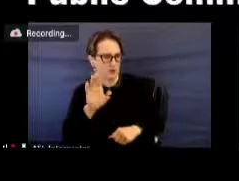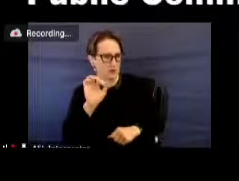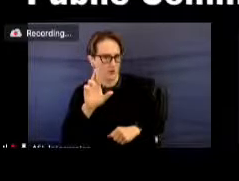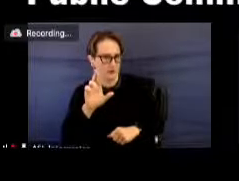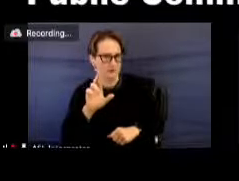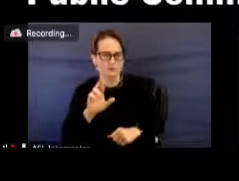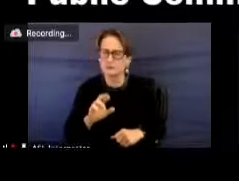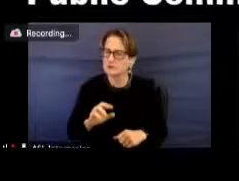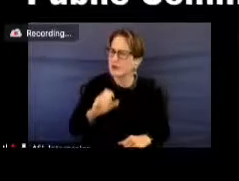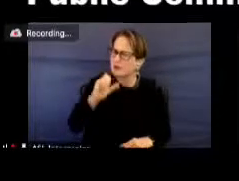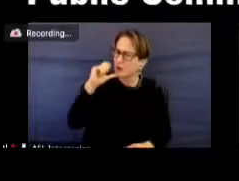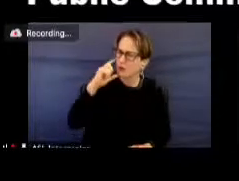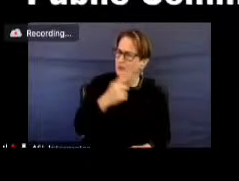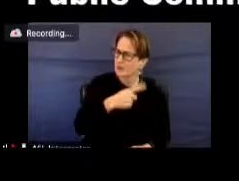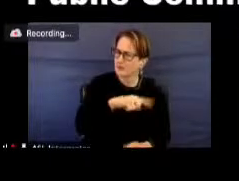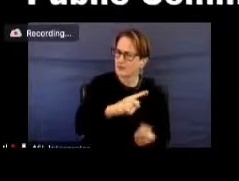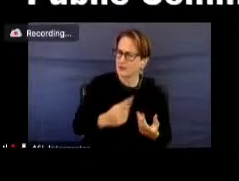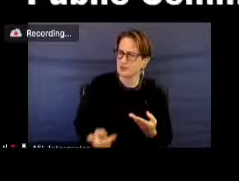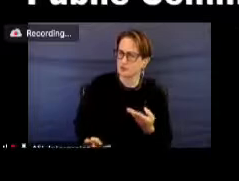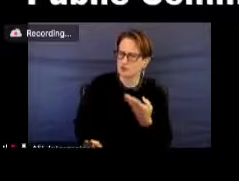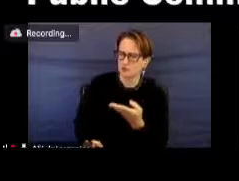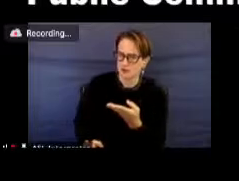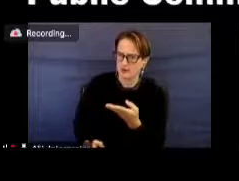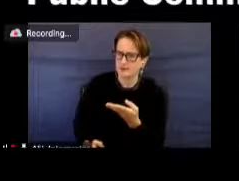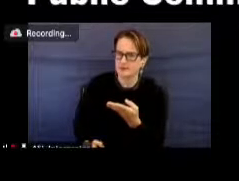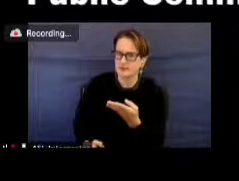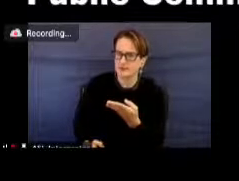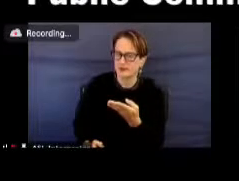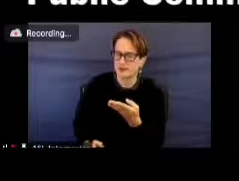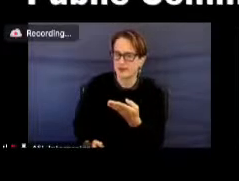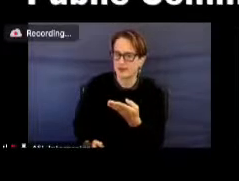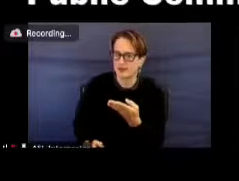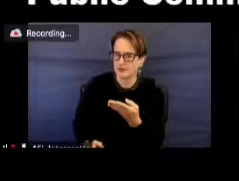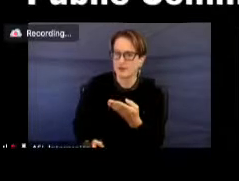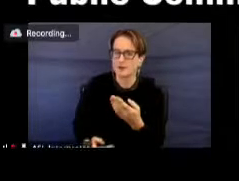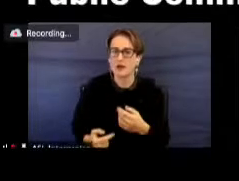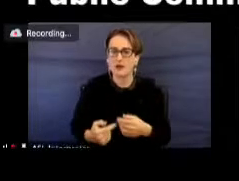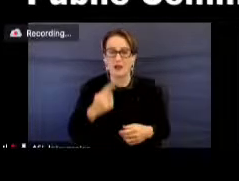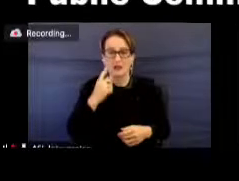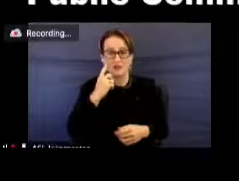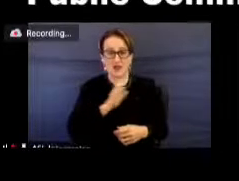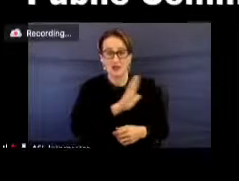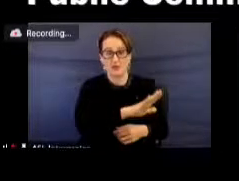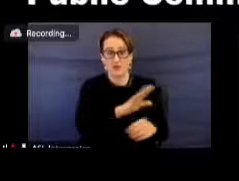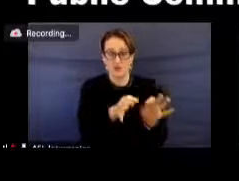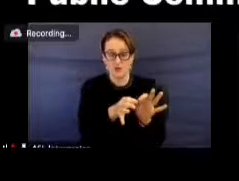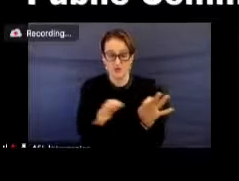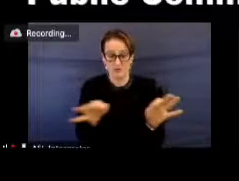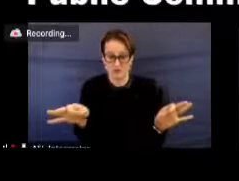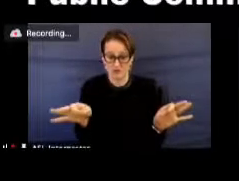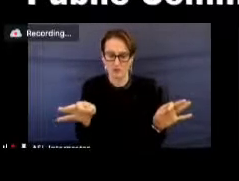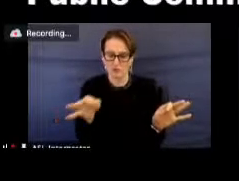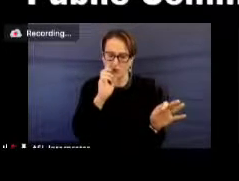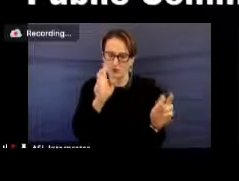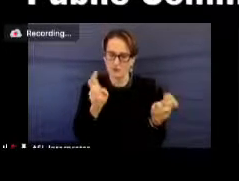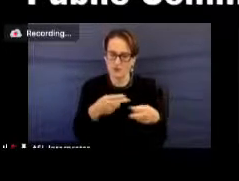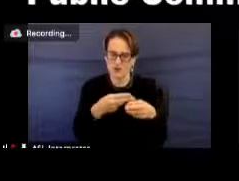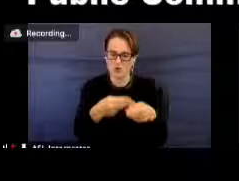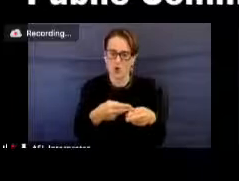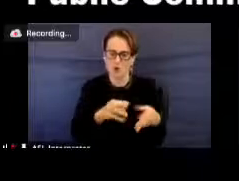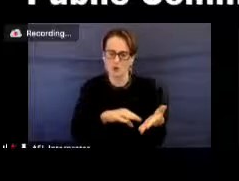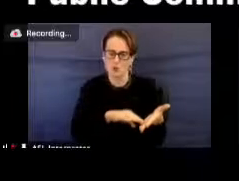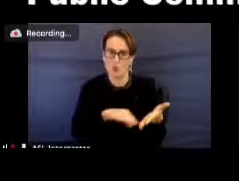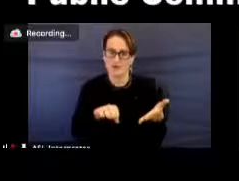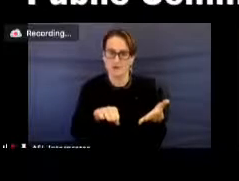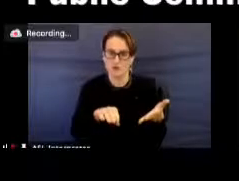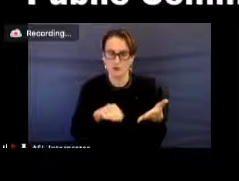actually suggested it, but I think that their language could be interpreted as a waiver, and we didn't want that in the